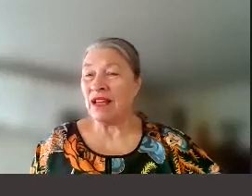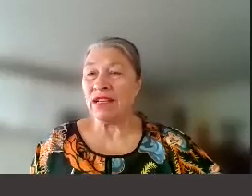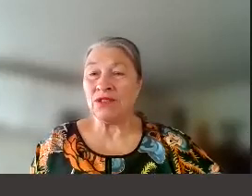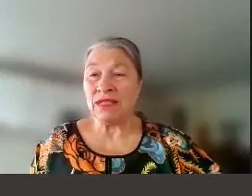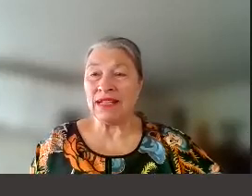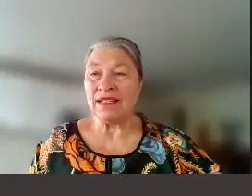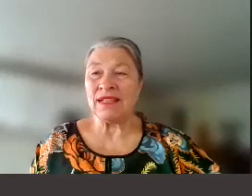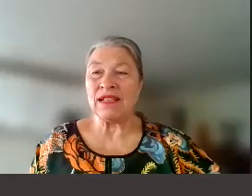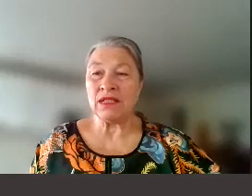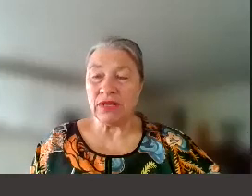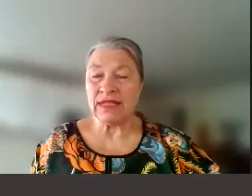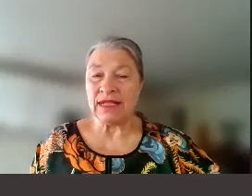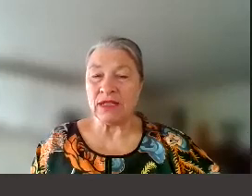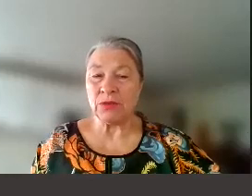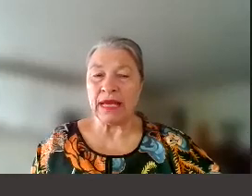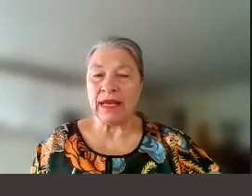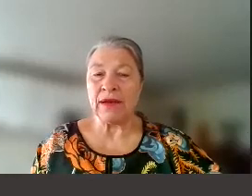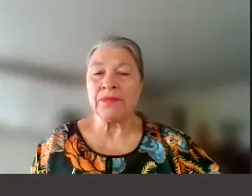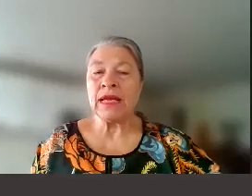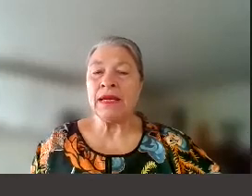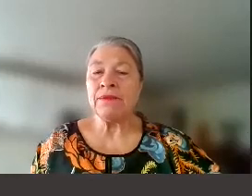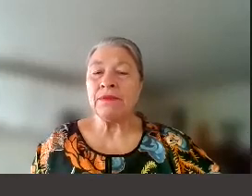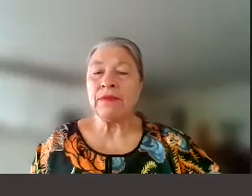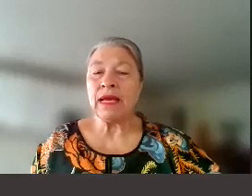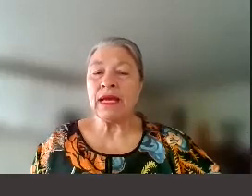communities like New Zealand and increasingly in Japan,